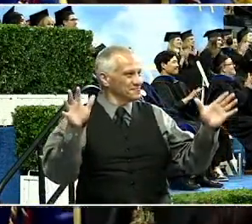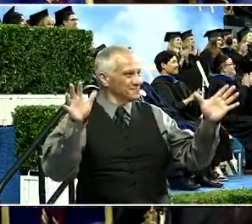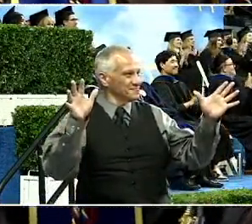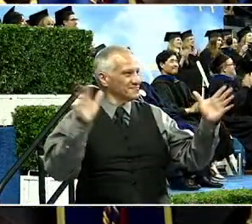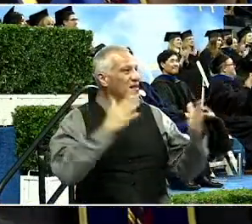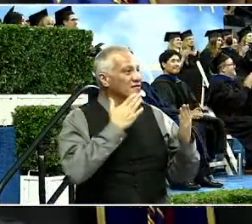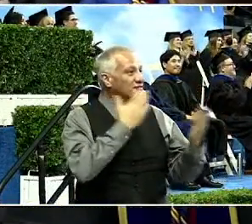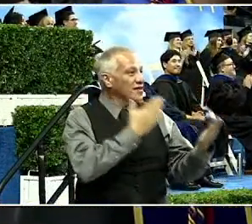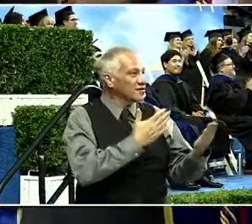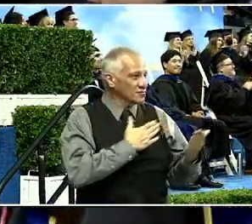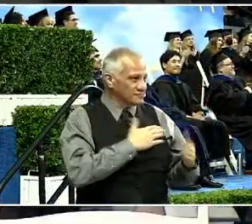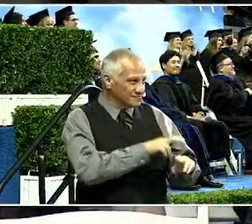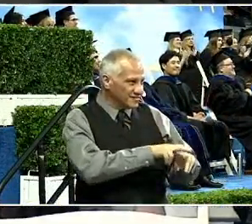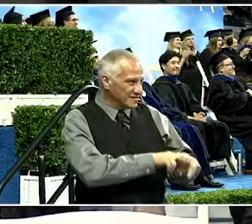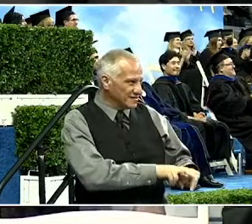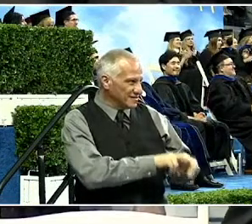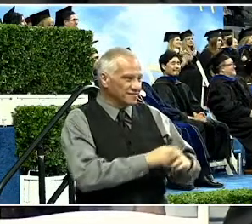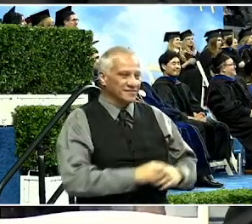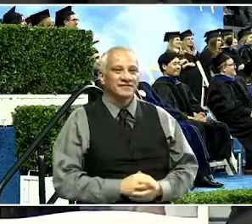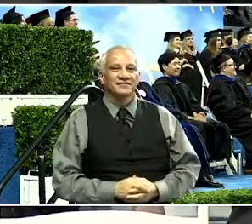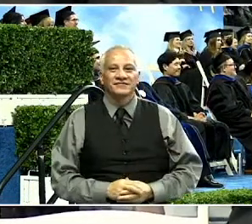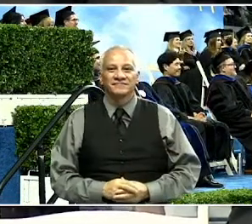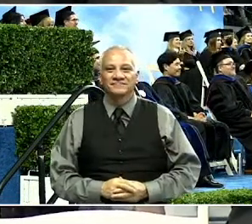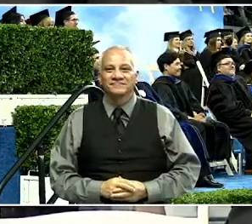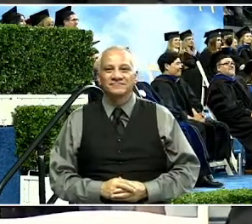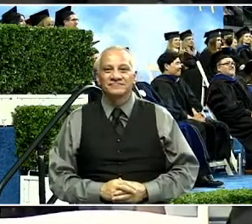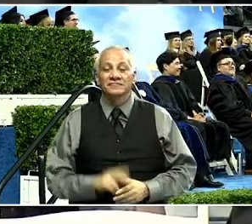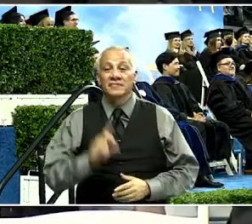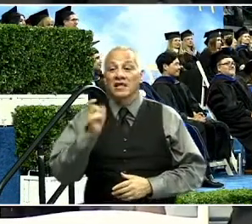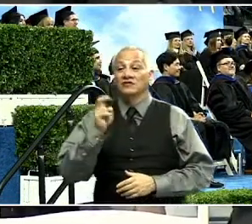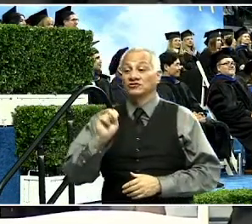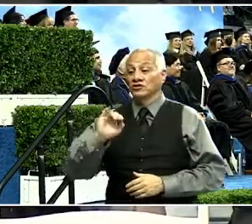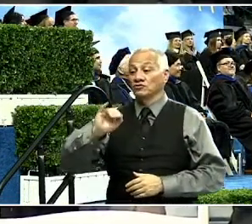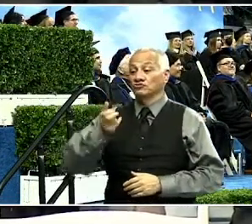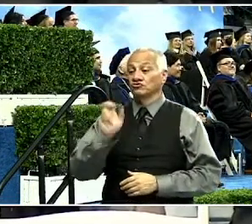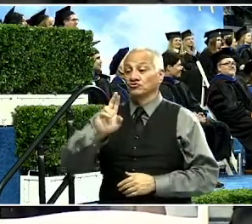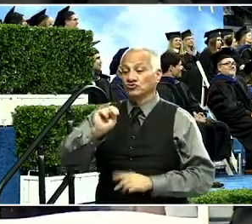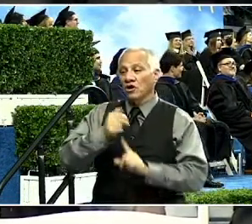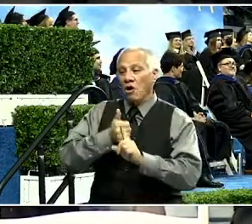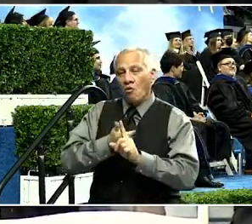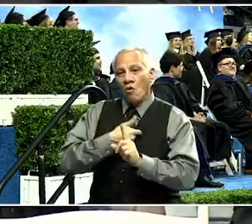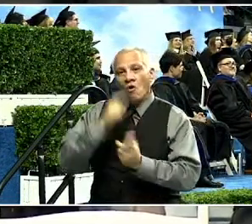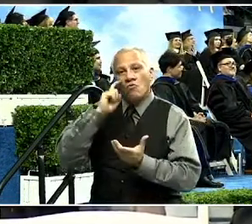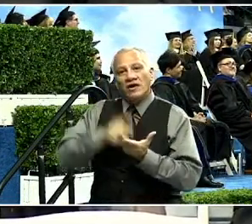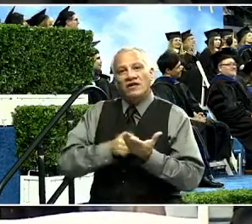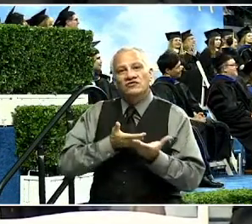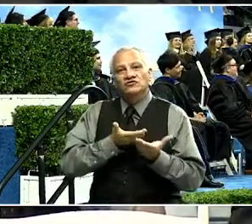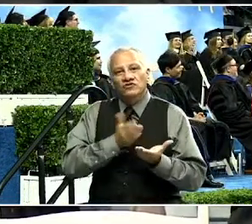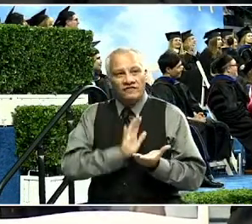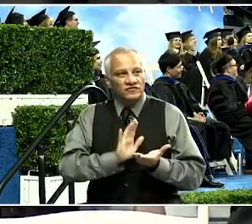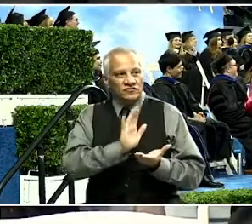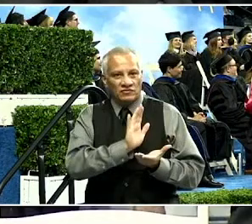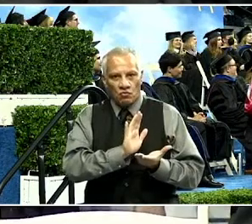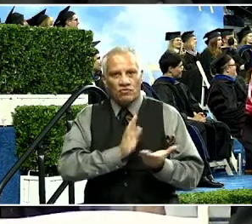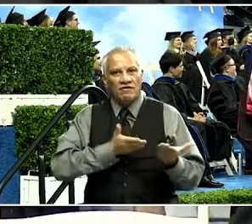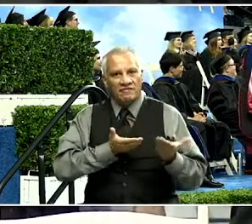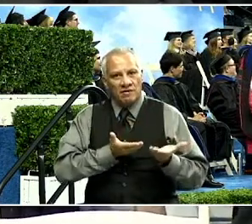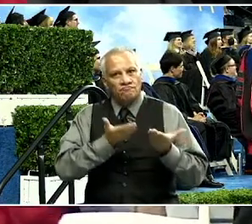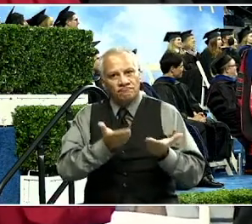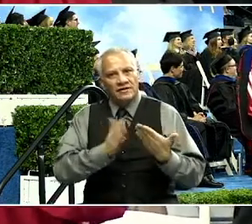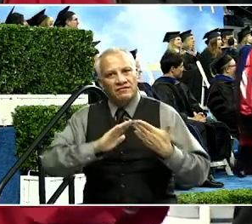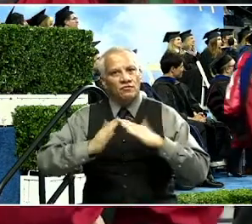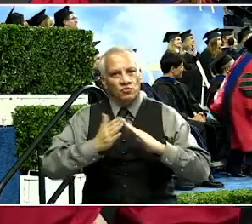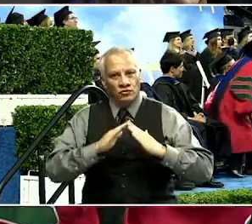Thank you. Please be seated. Dean Johnson will recognize your service in the community.